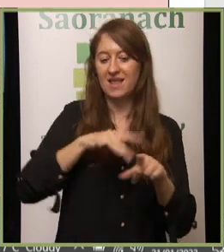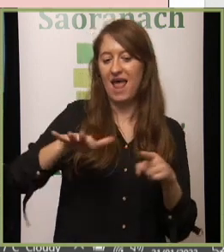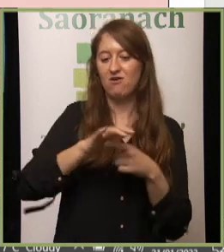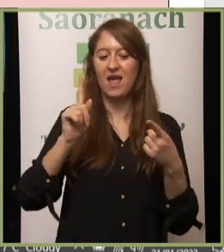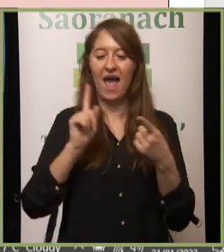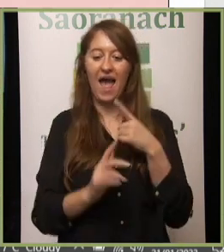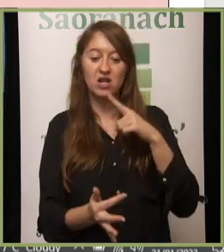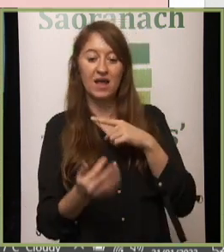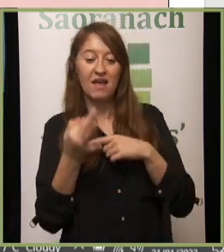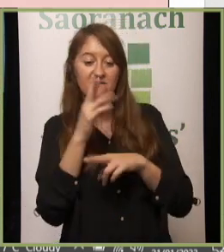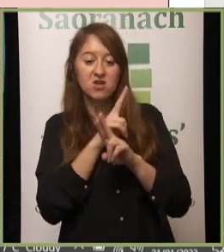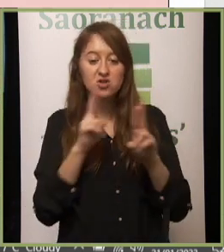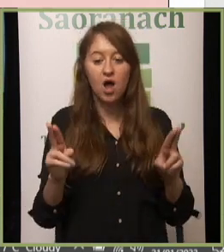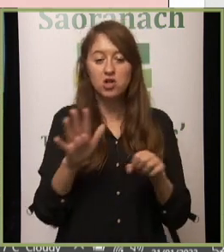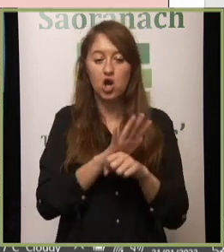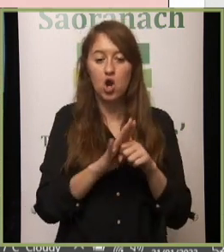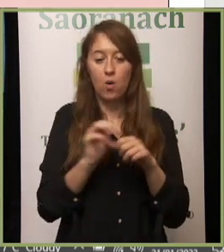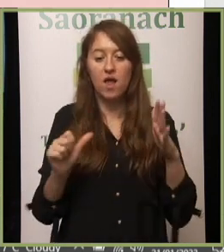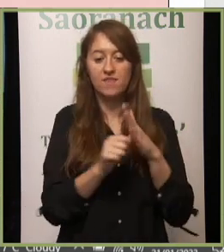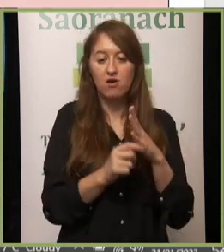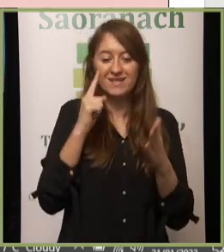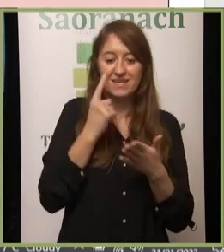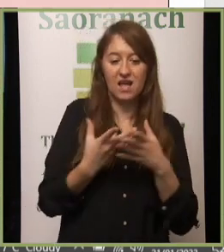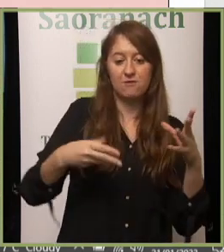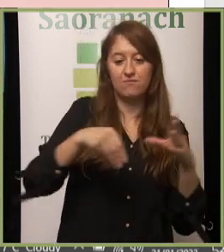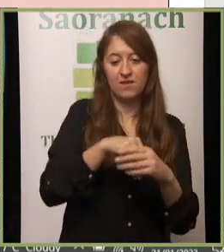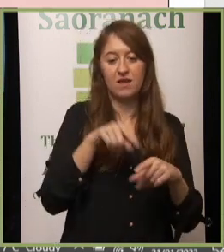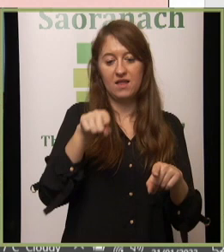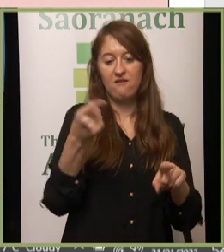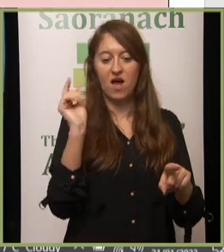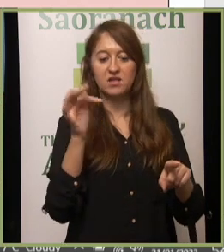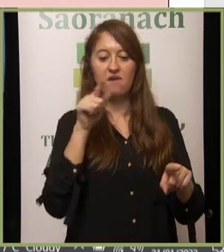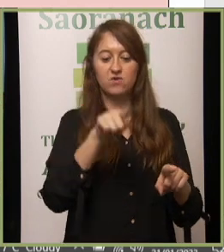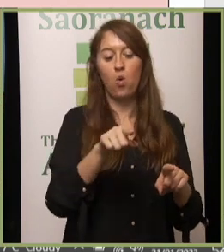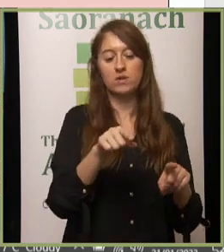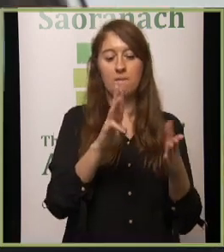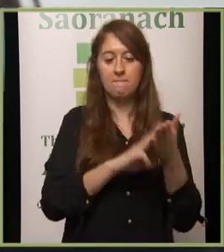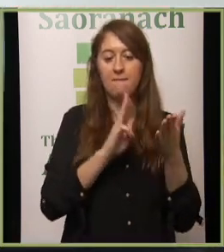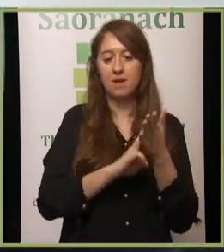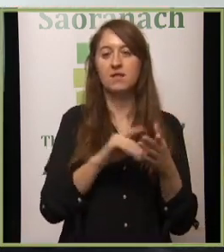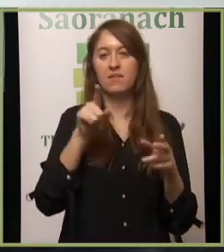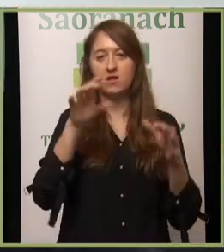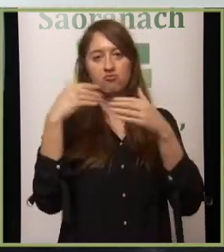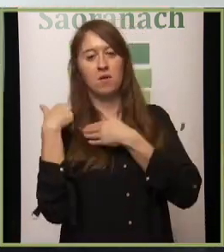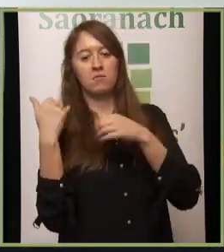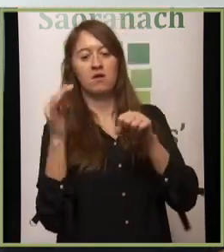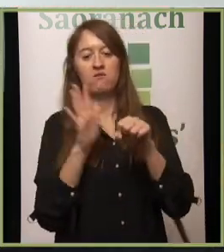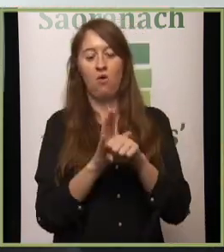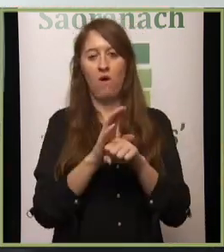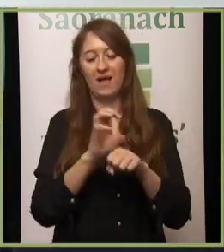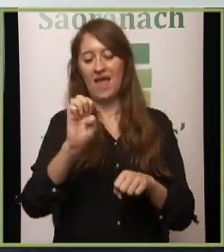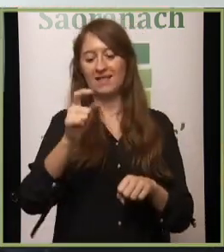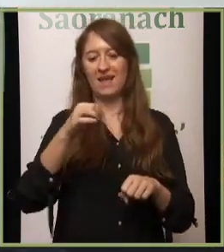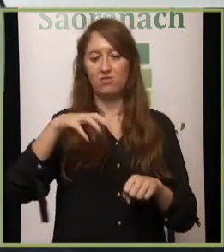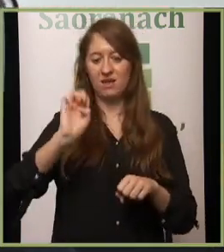Whether or not the local authorities decide to incorporate the advice of these members is entirely down to the executive and elected officials of that local authority. And